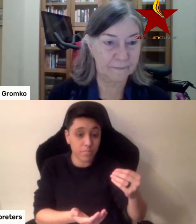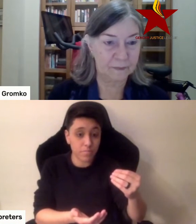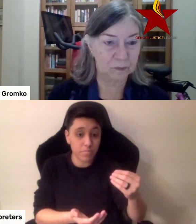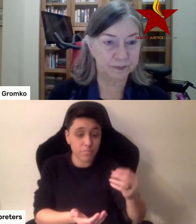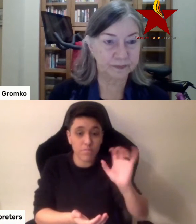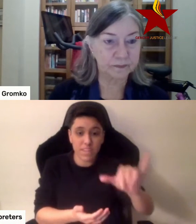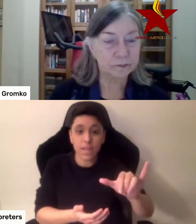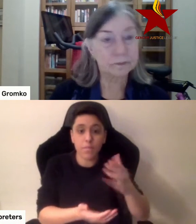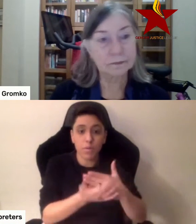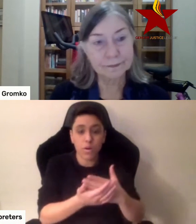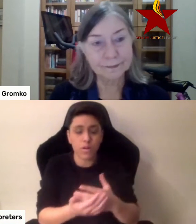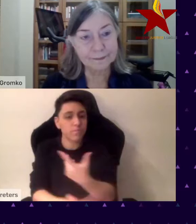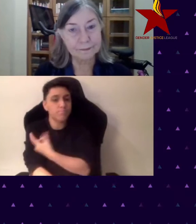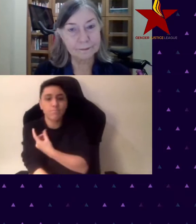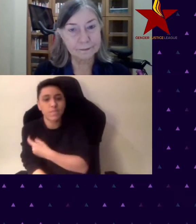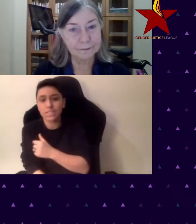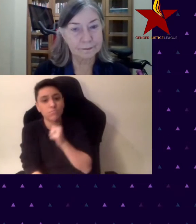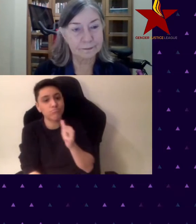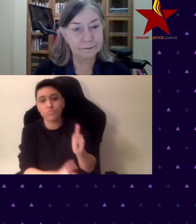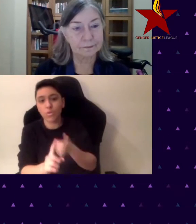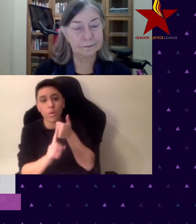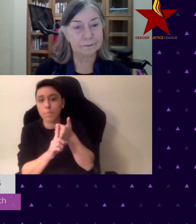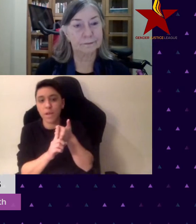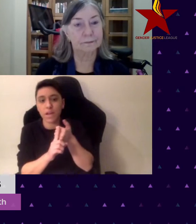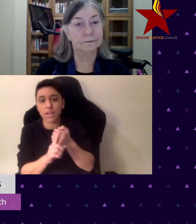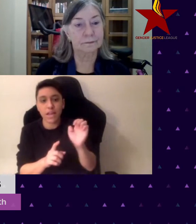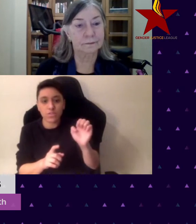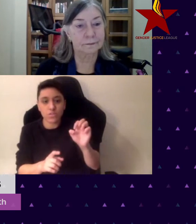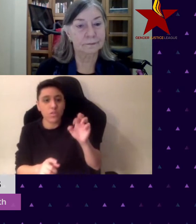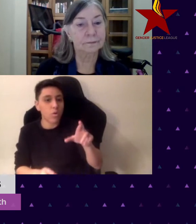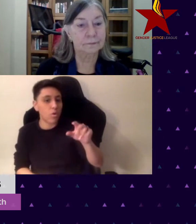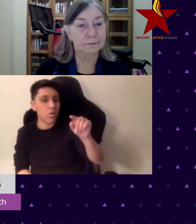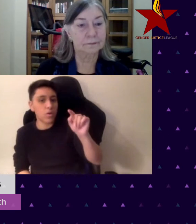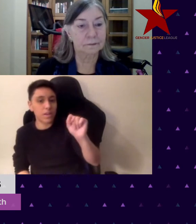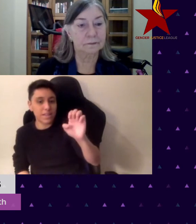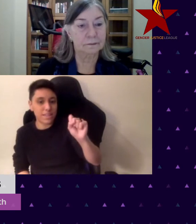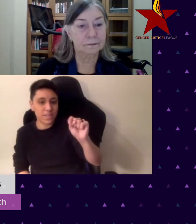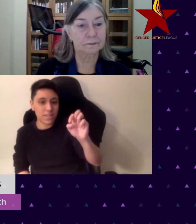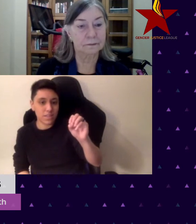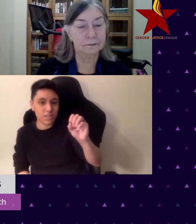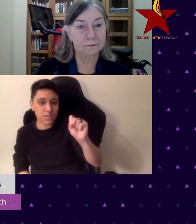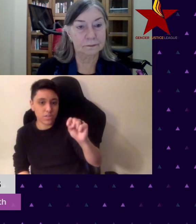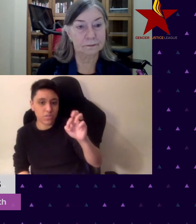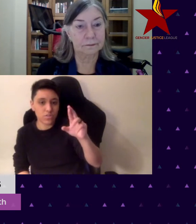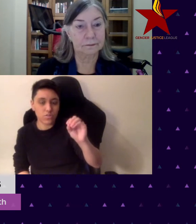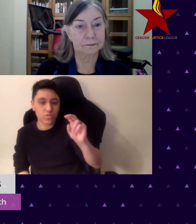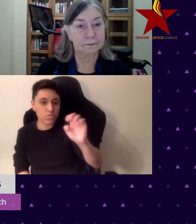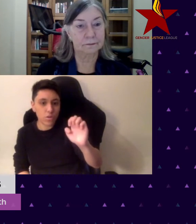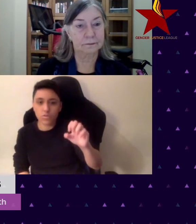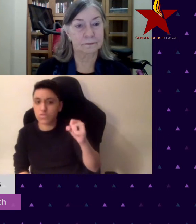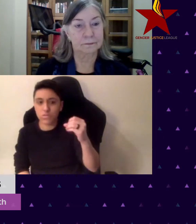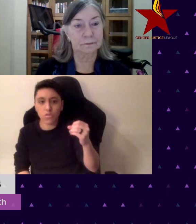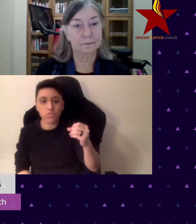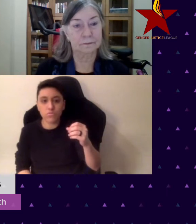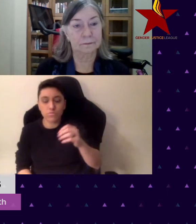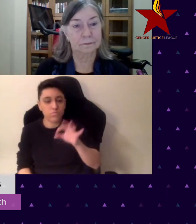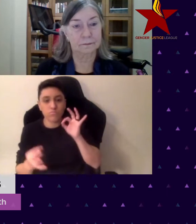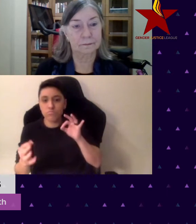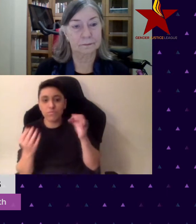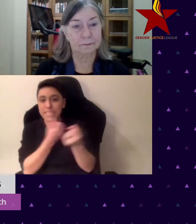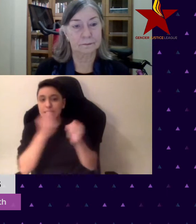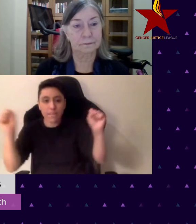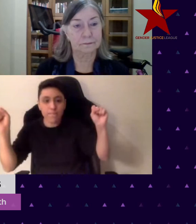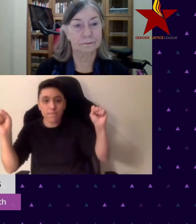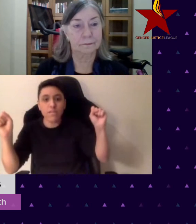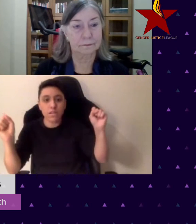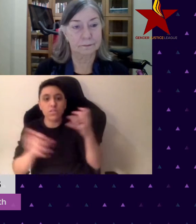much as we know. Doesn't impact estrogen or testosterone. So it's perfectly safe to get with hormone regimens. Again, the only